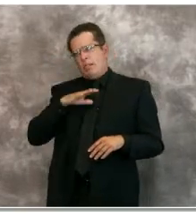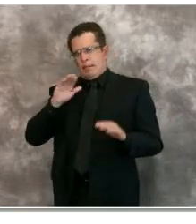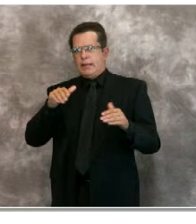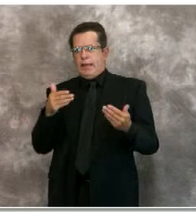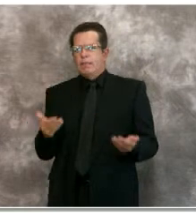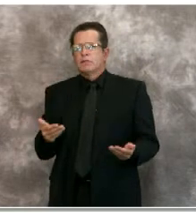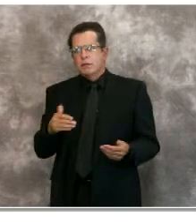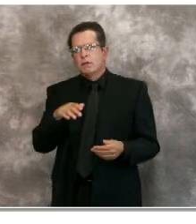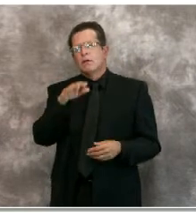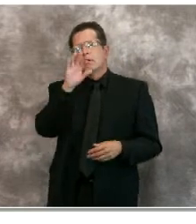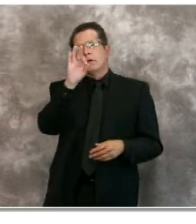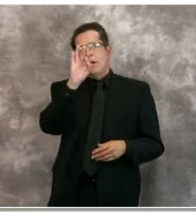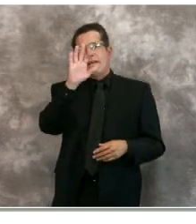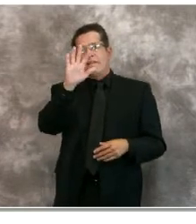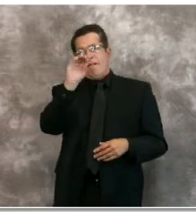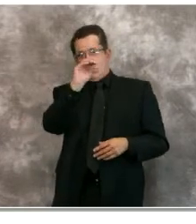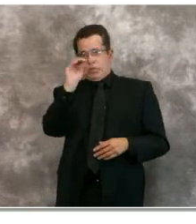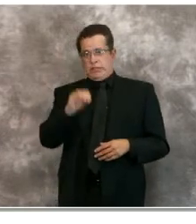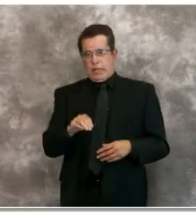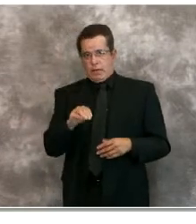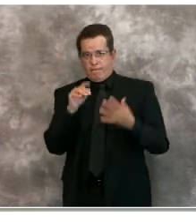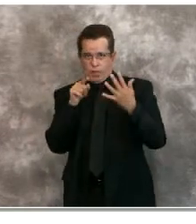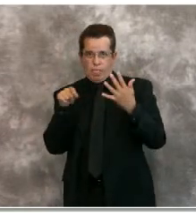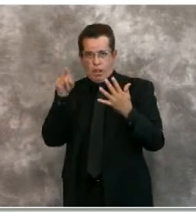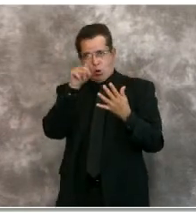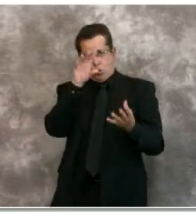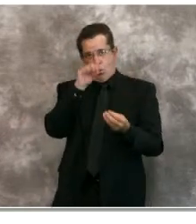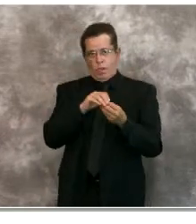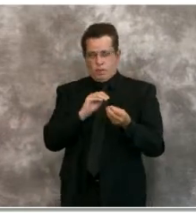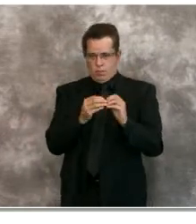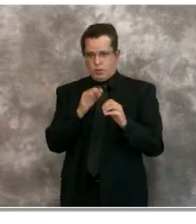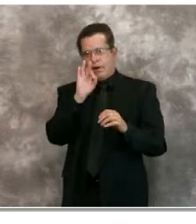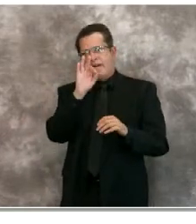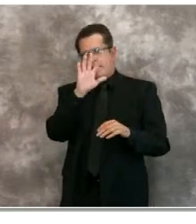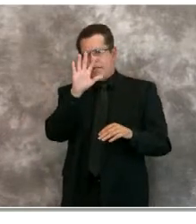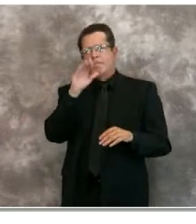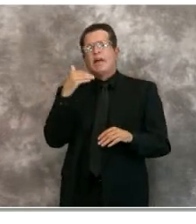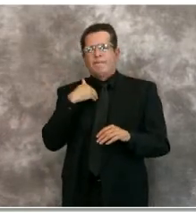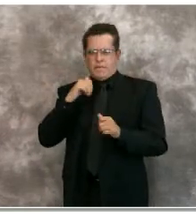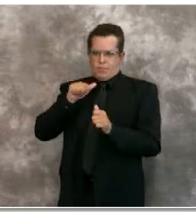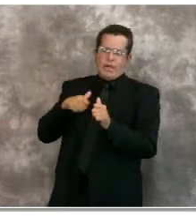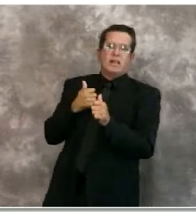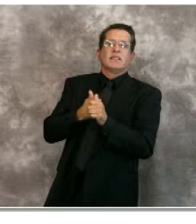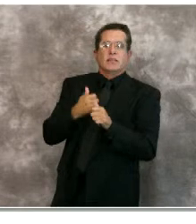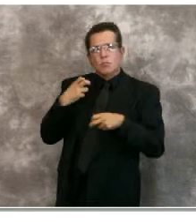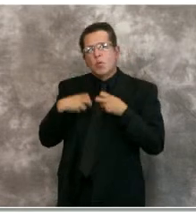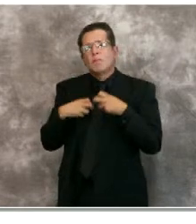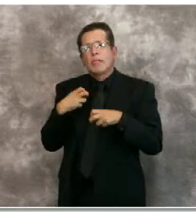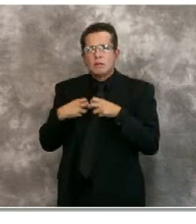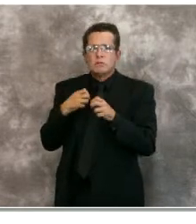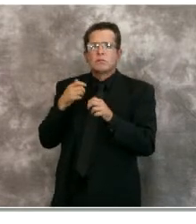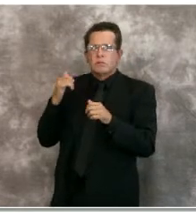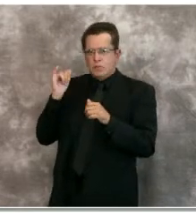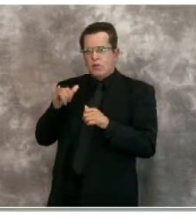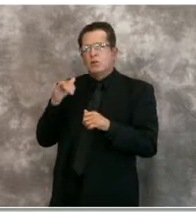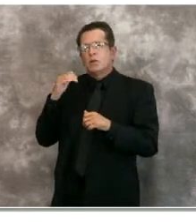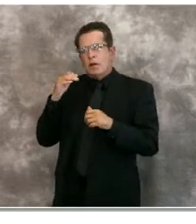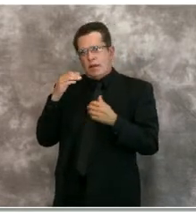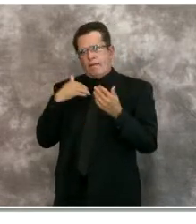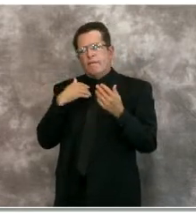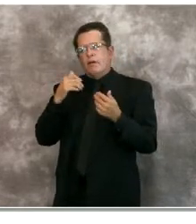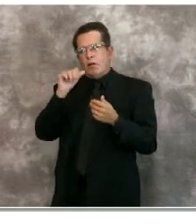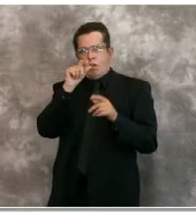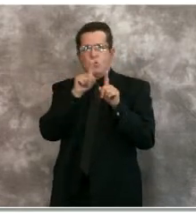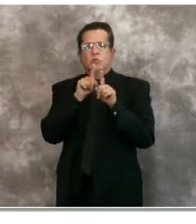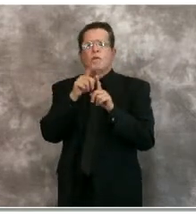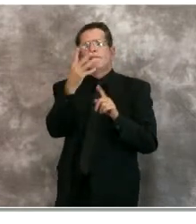305 or 95% of the total number of deaths had underlying medical conditions, and 14